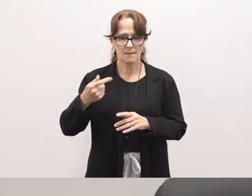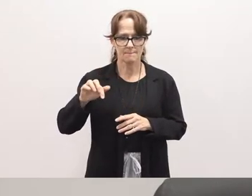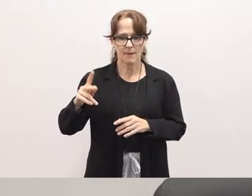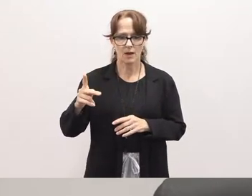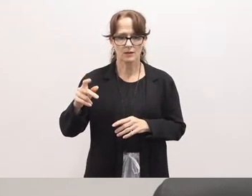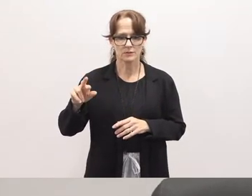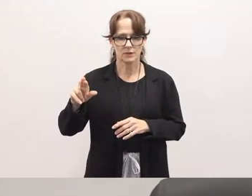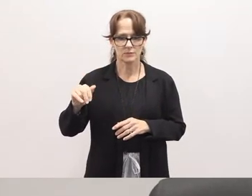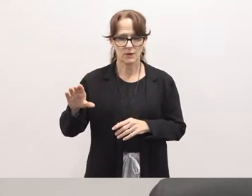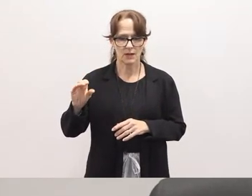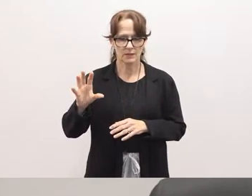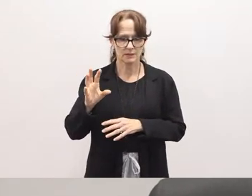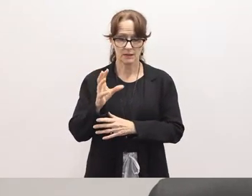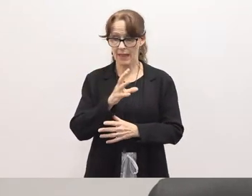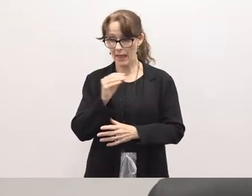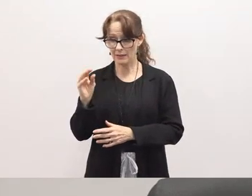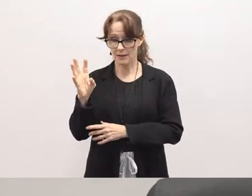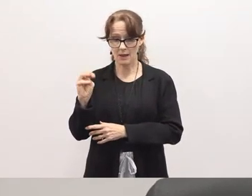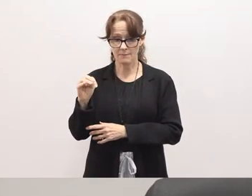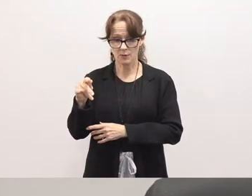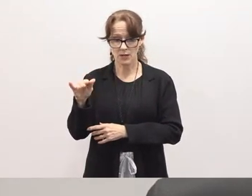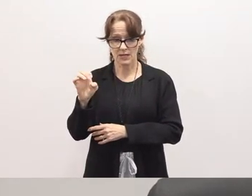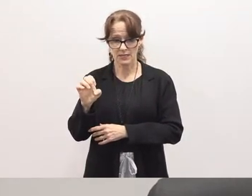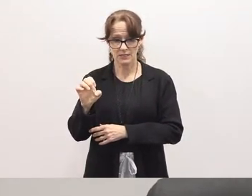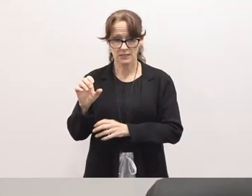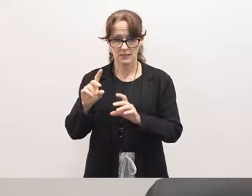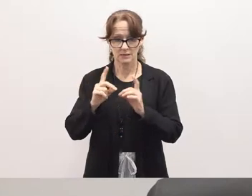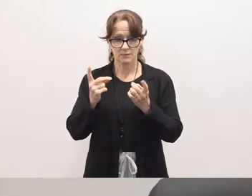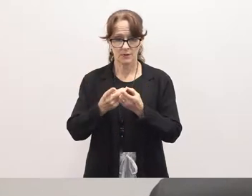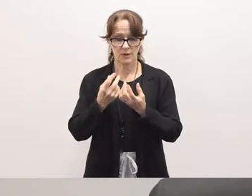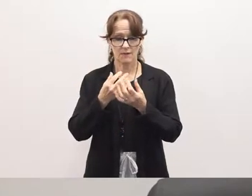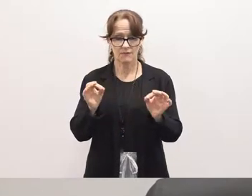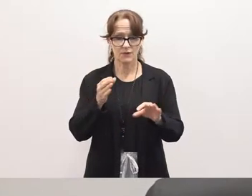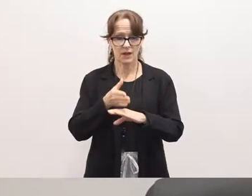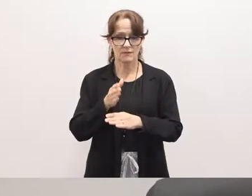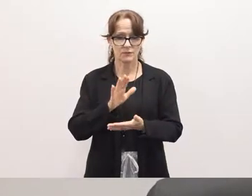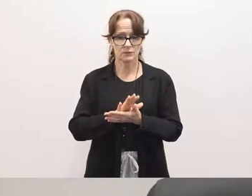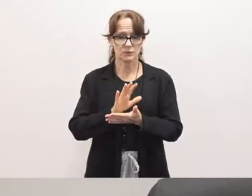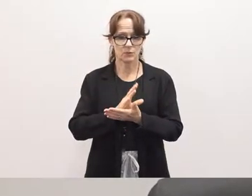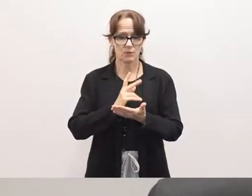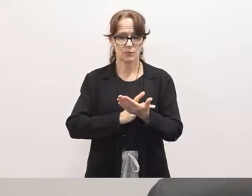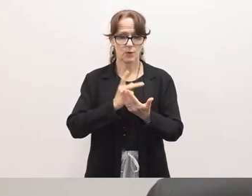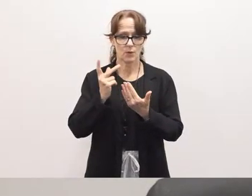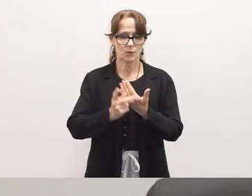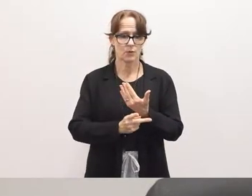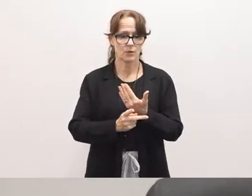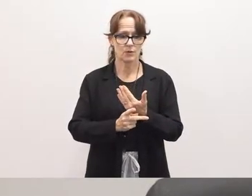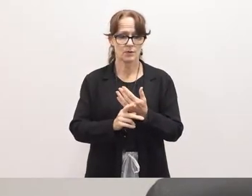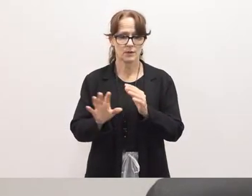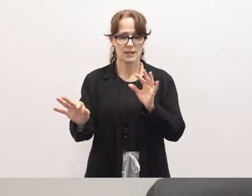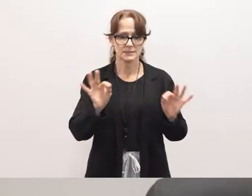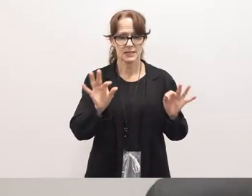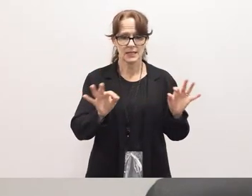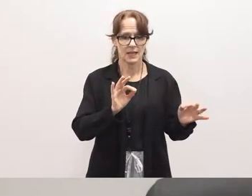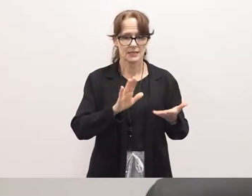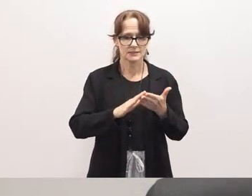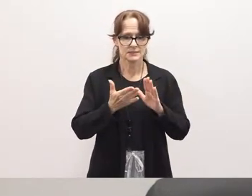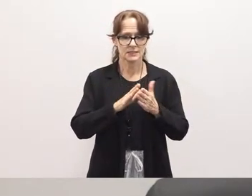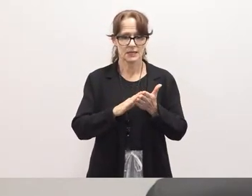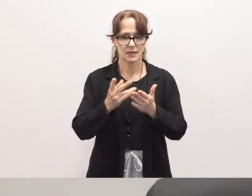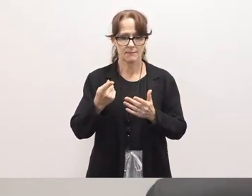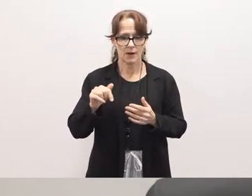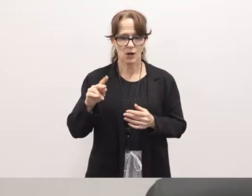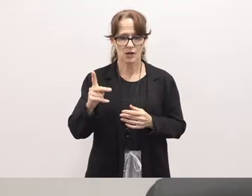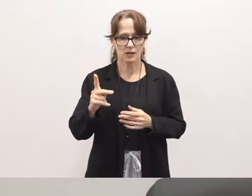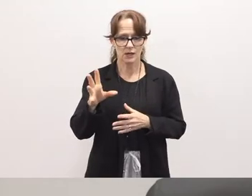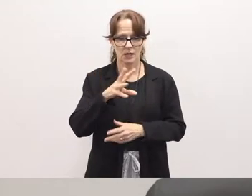and Marine Department is offering a free after-school program at select city parks,